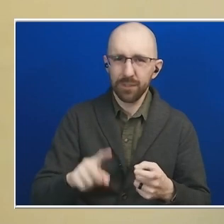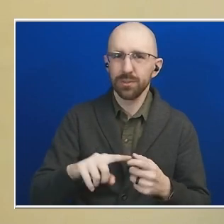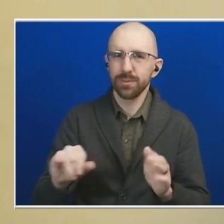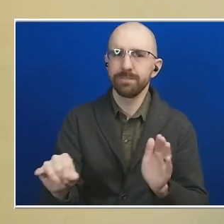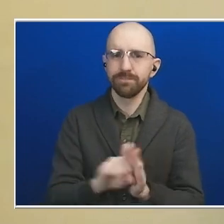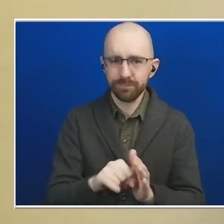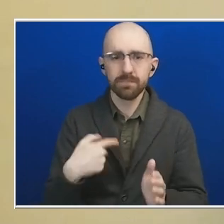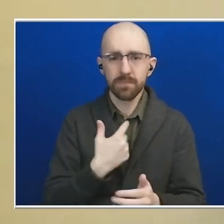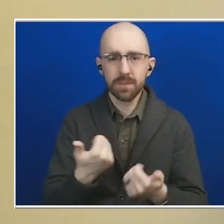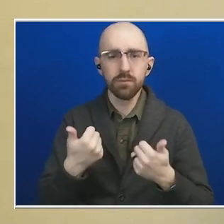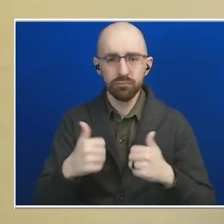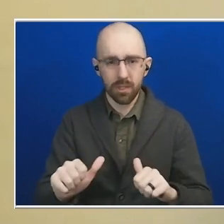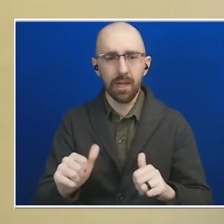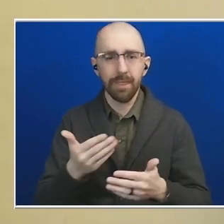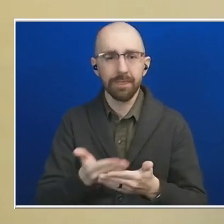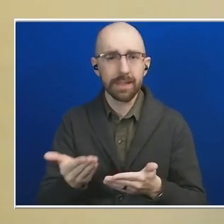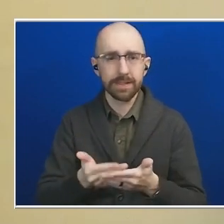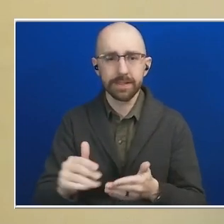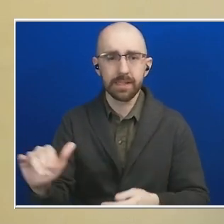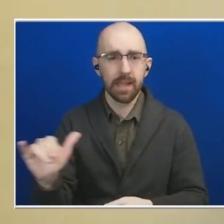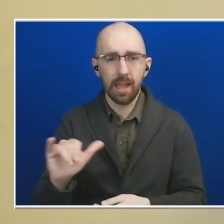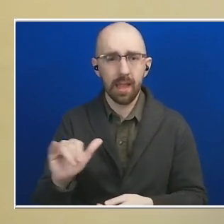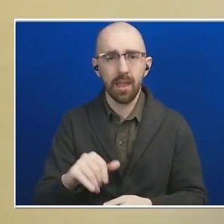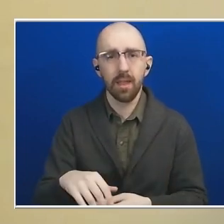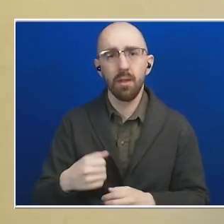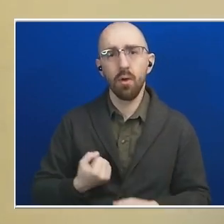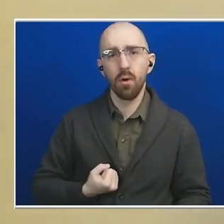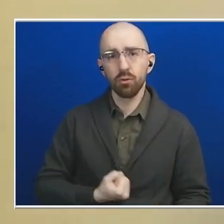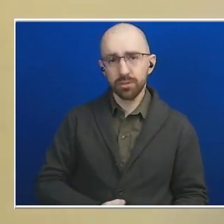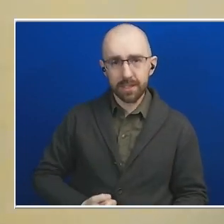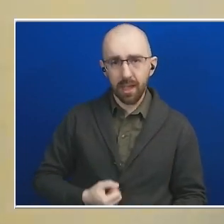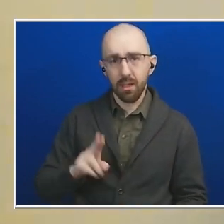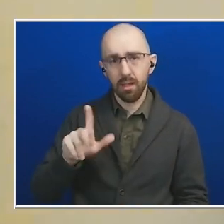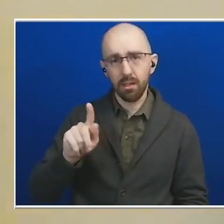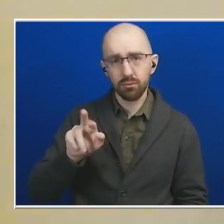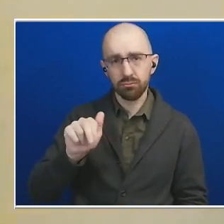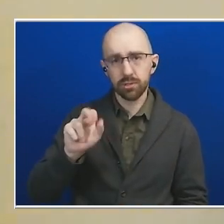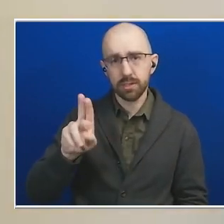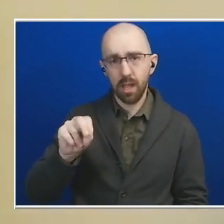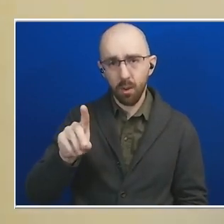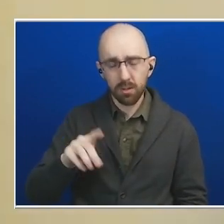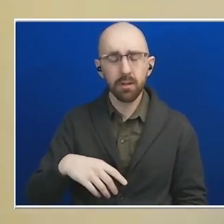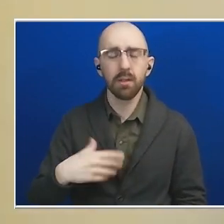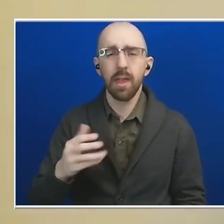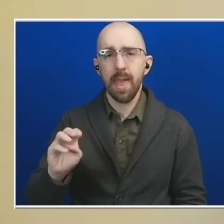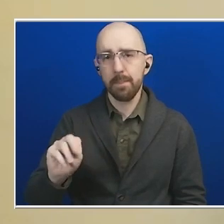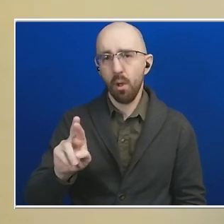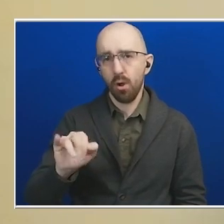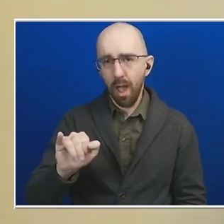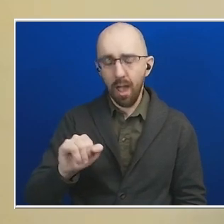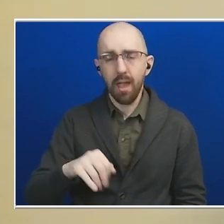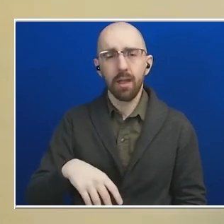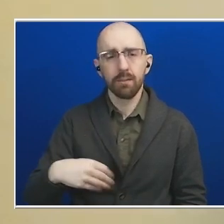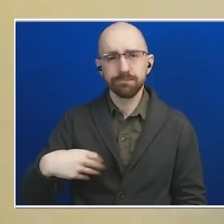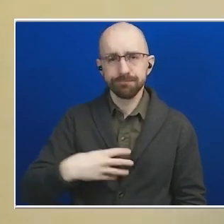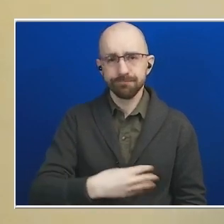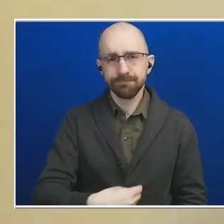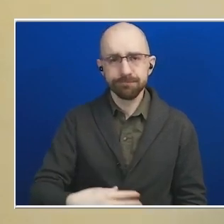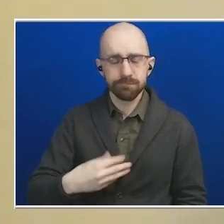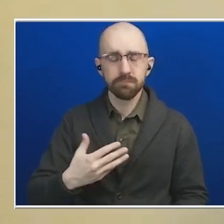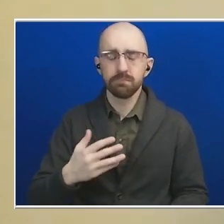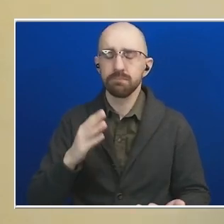tried things like ultrasounds of the pancreas. We've tried MRIs of the pancreas, and